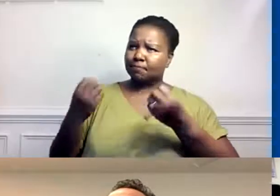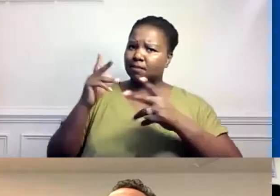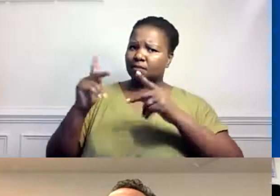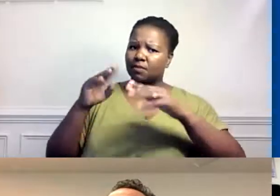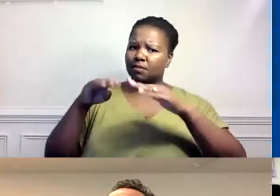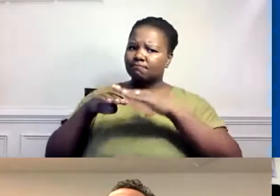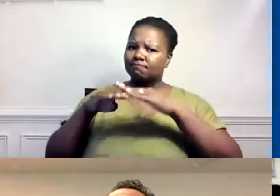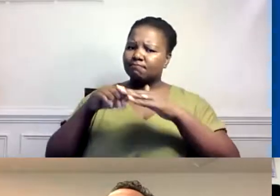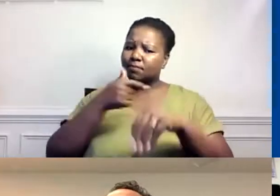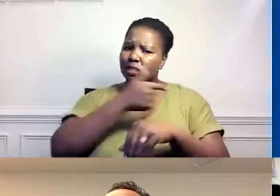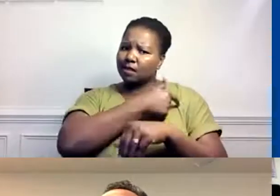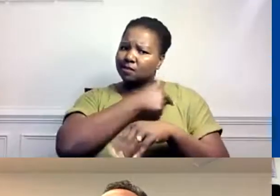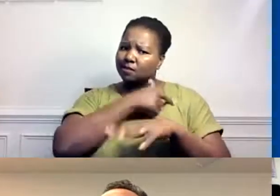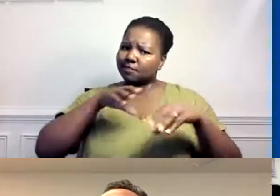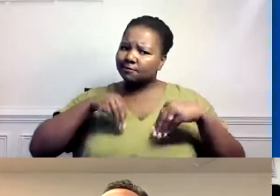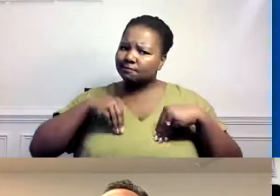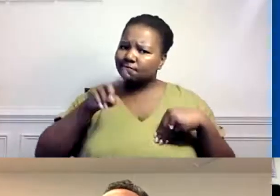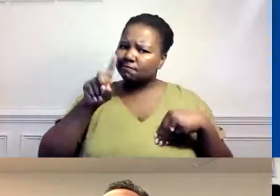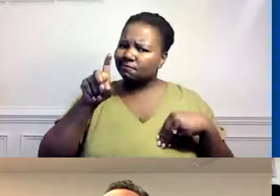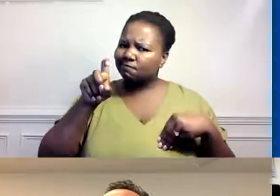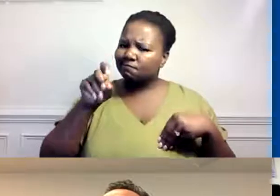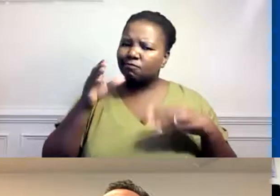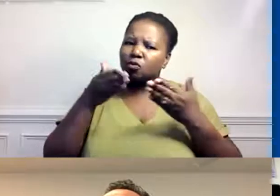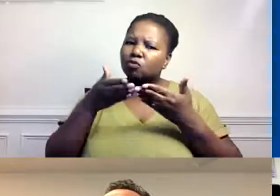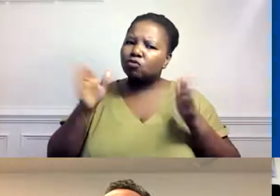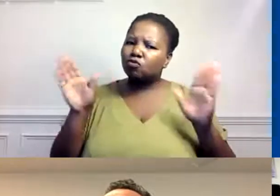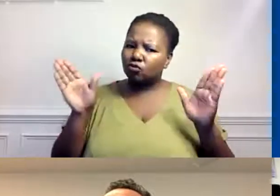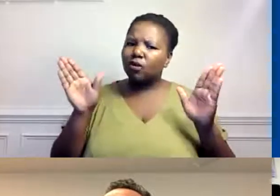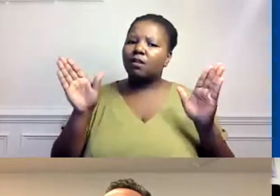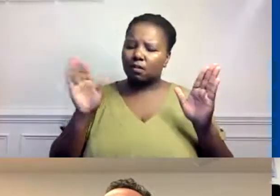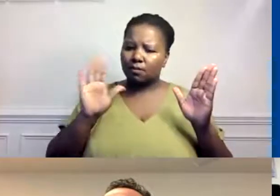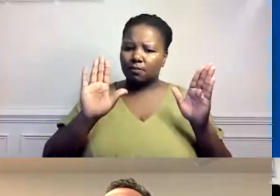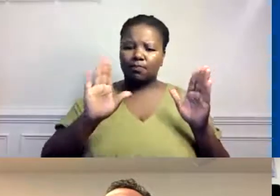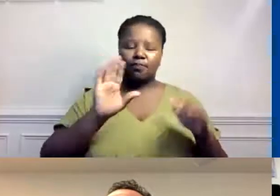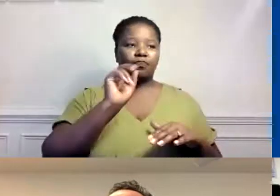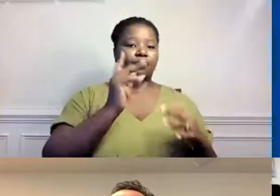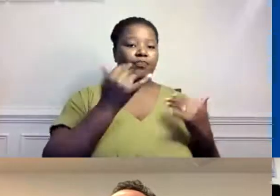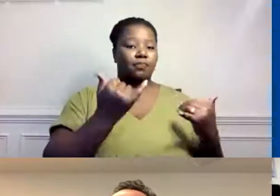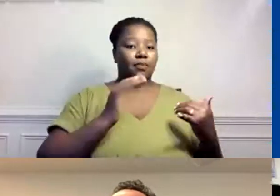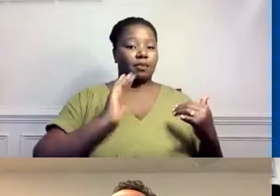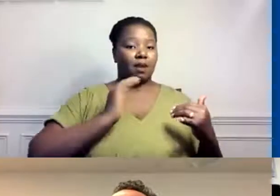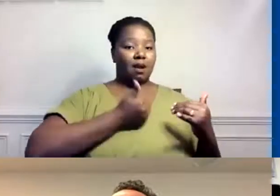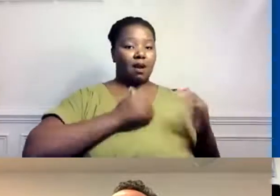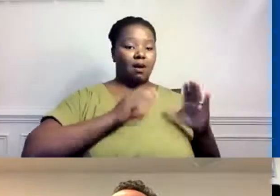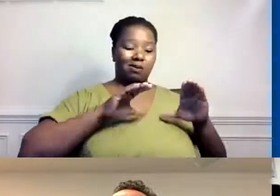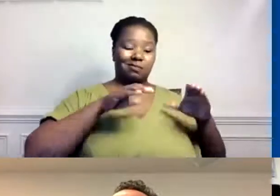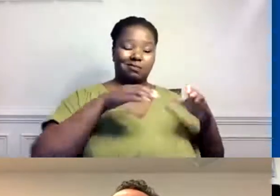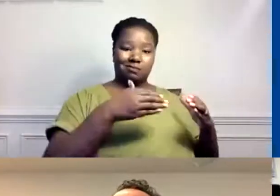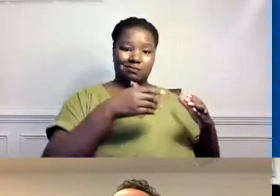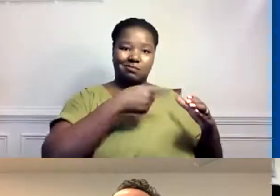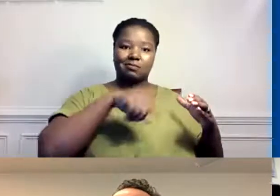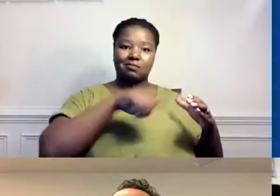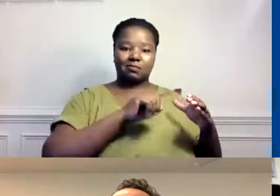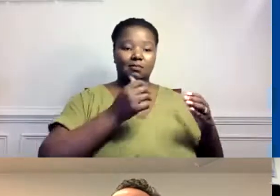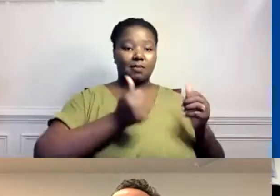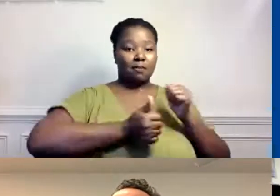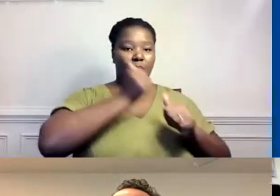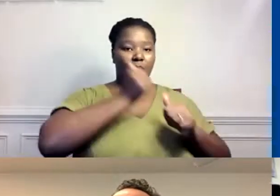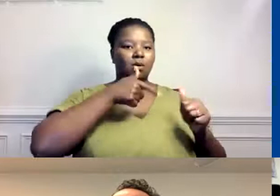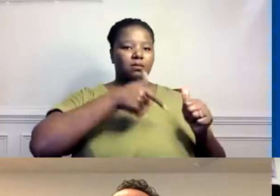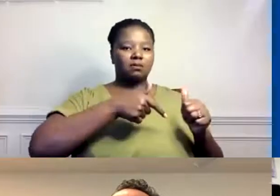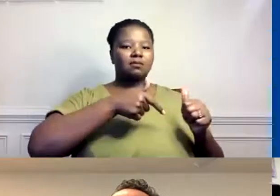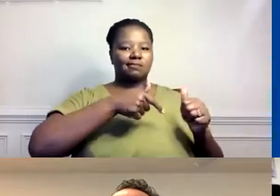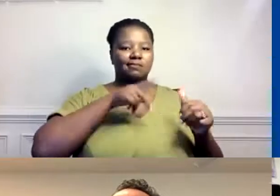just in general? We have a lot of, I think in our industry, a lot of people are people of color that are providing